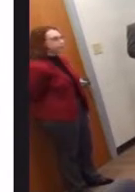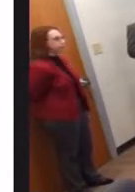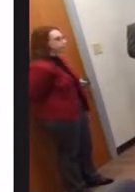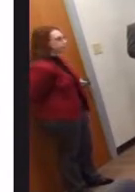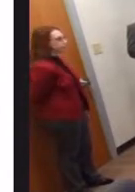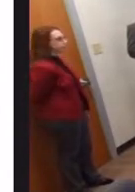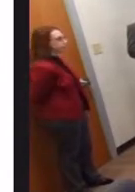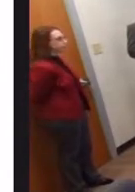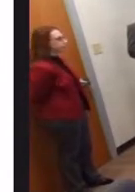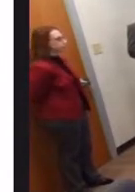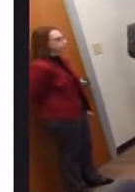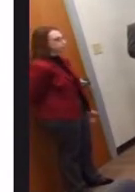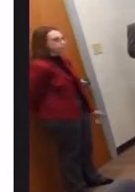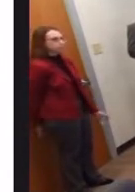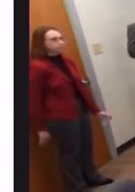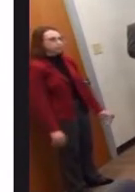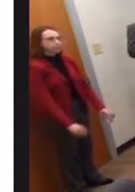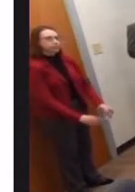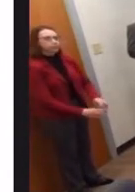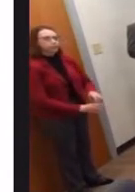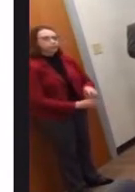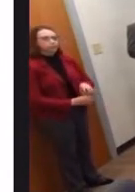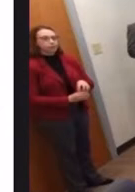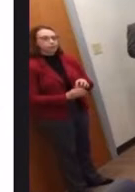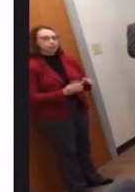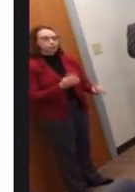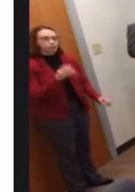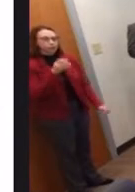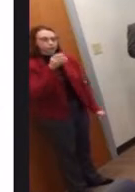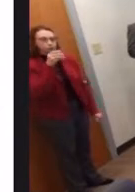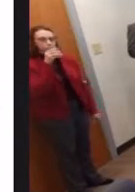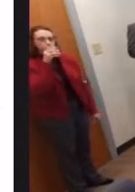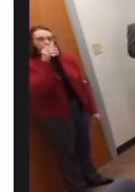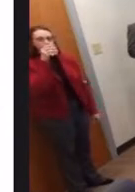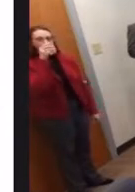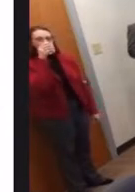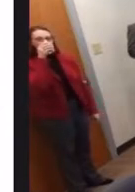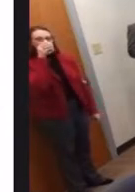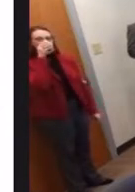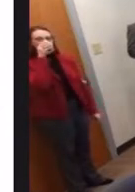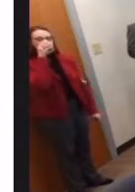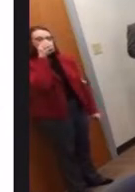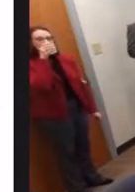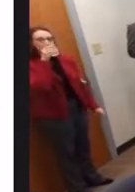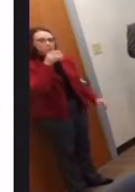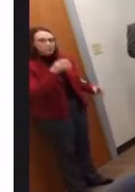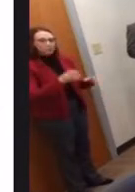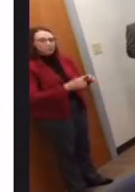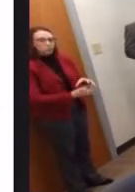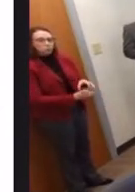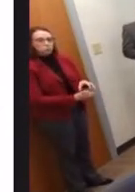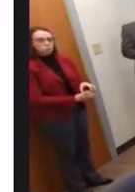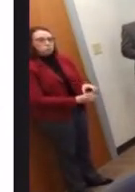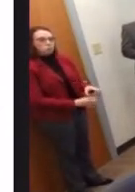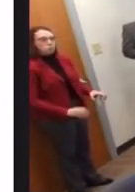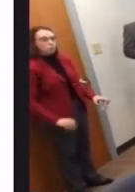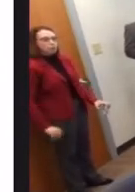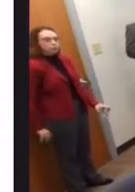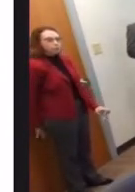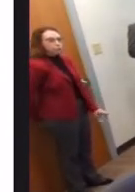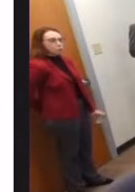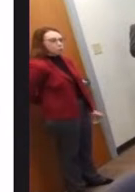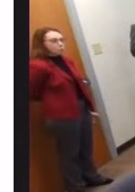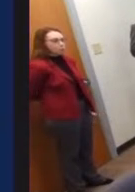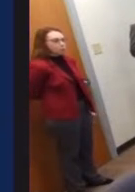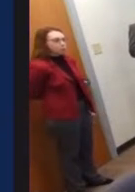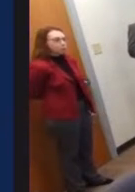do they need to respond to that so I think that's pretty blurry right now some of that's really blurry